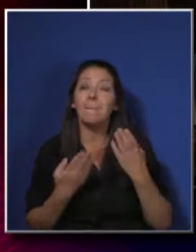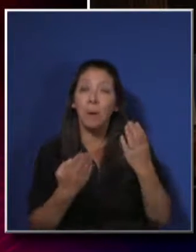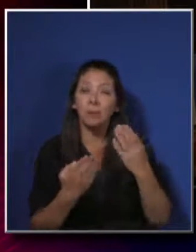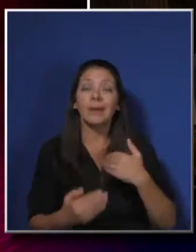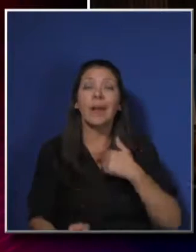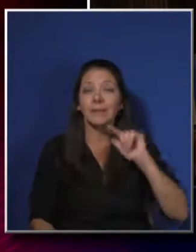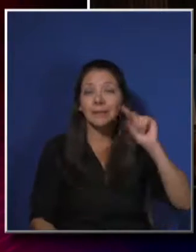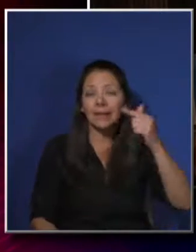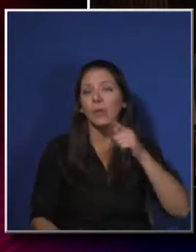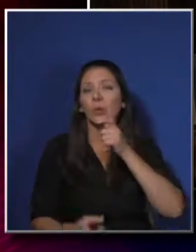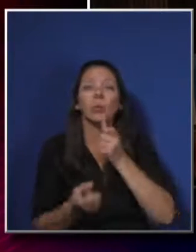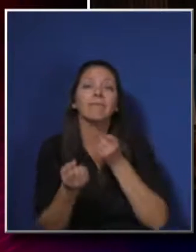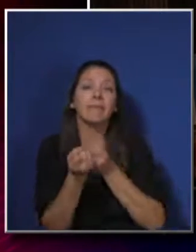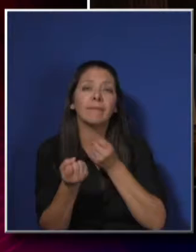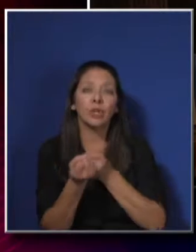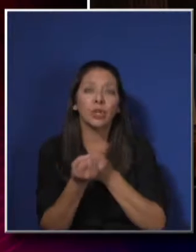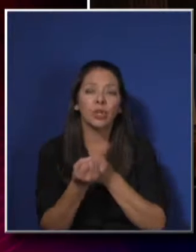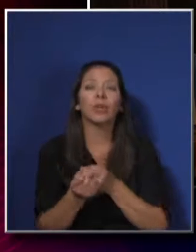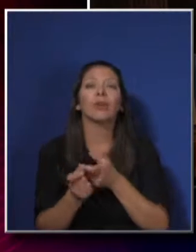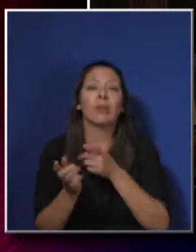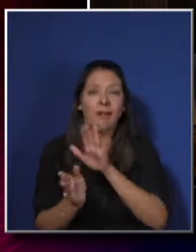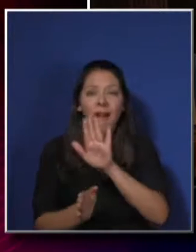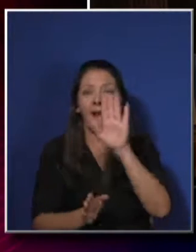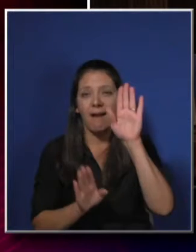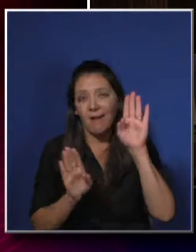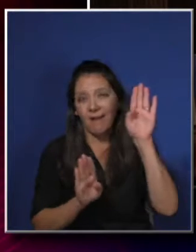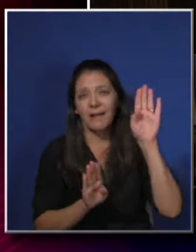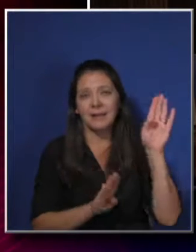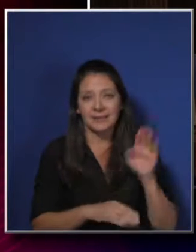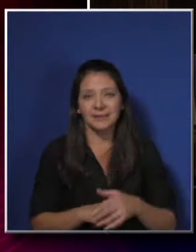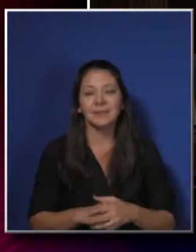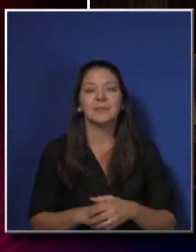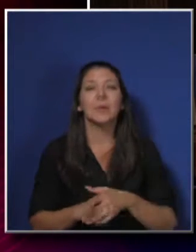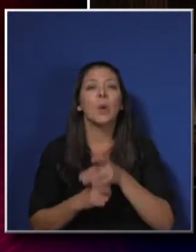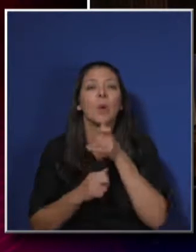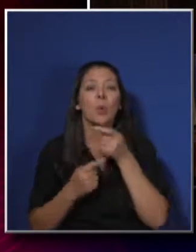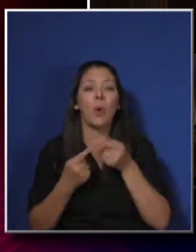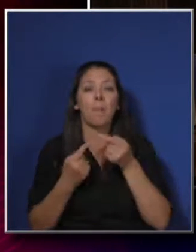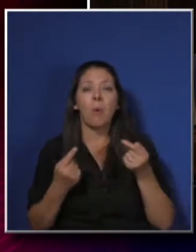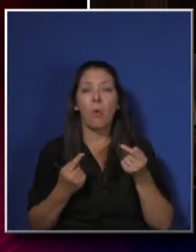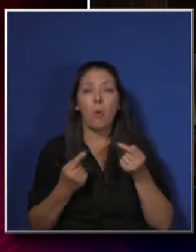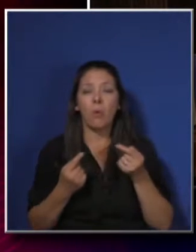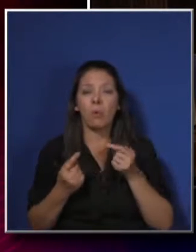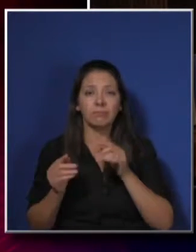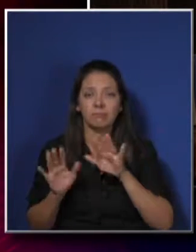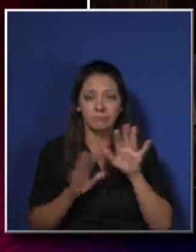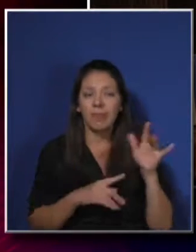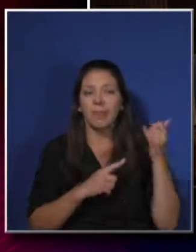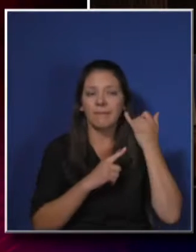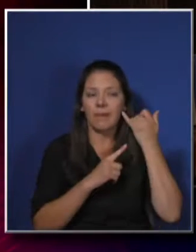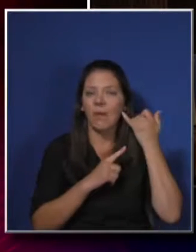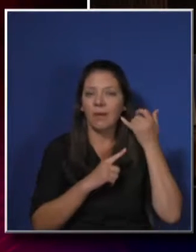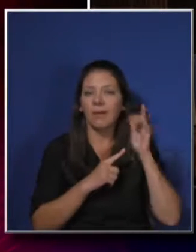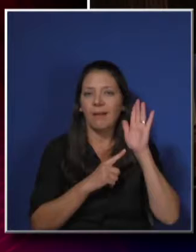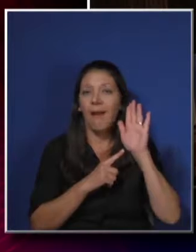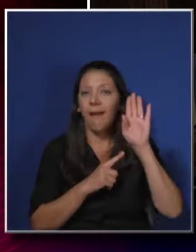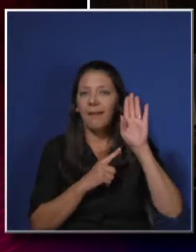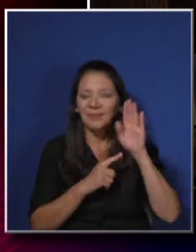aye. Aye. Aye. Any Aye. opposed? Motion carries.